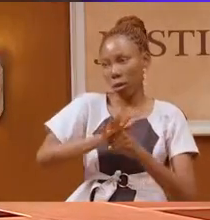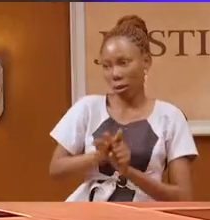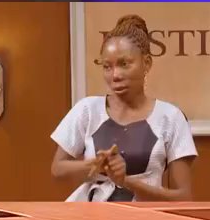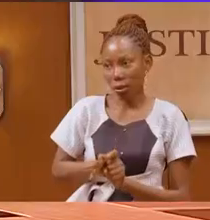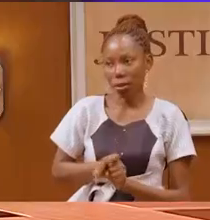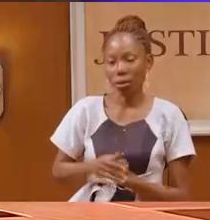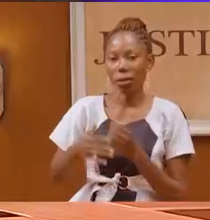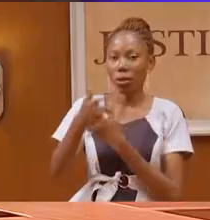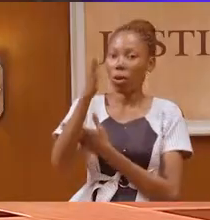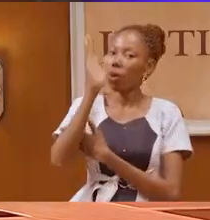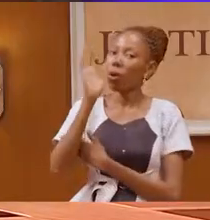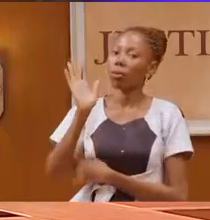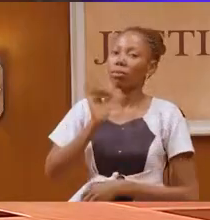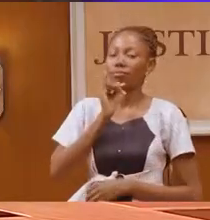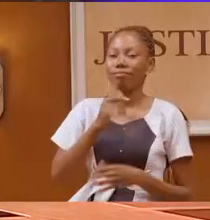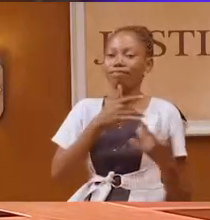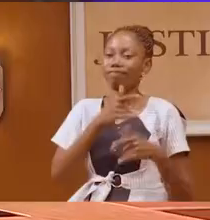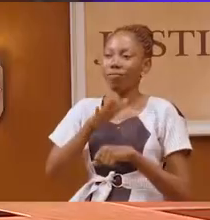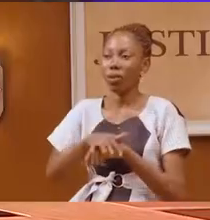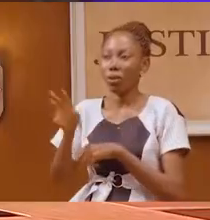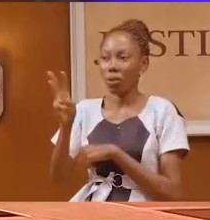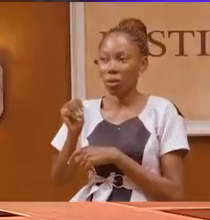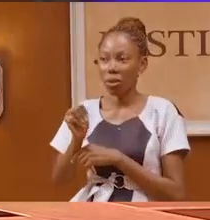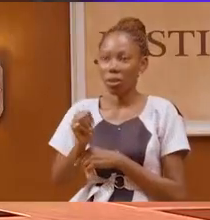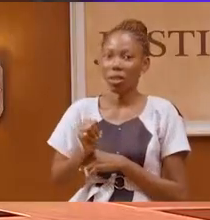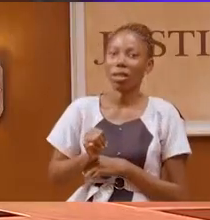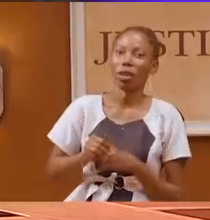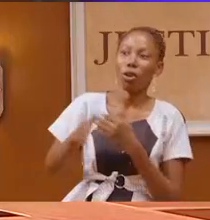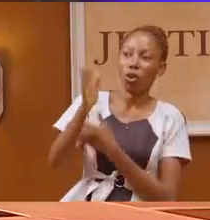God so kind on my side. Government of Lagos State